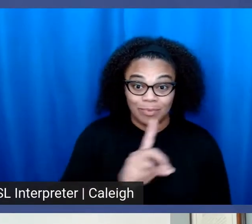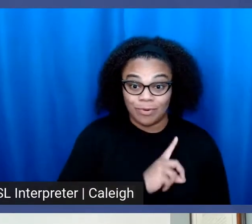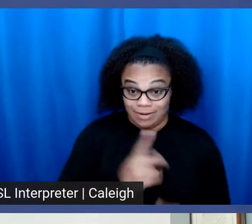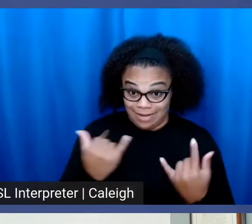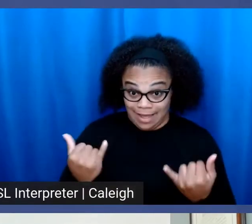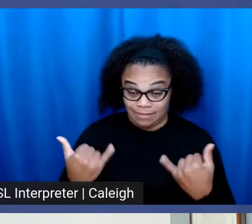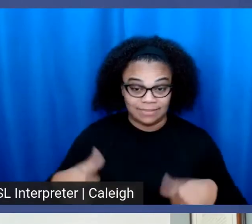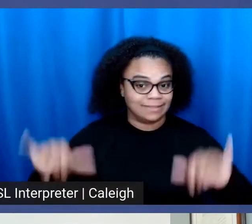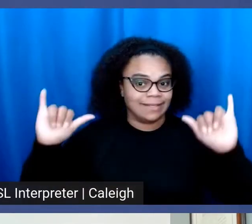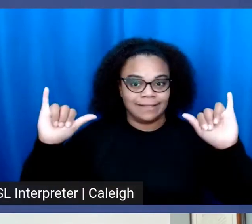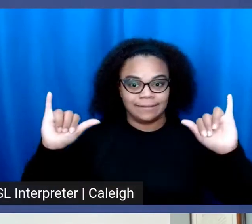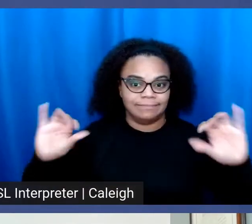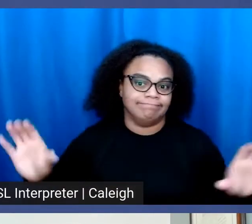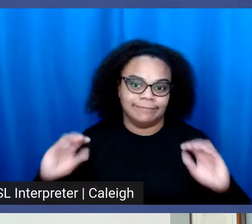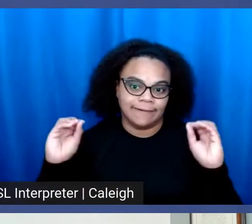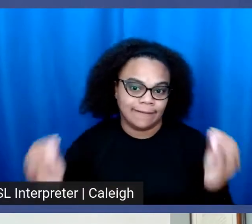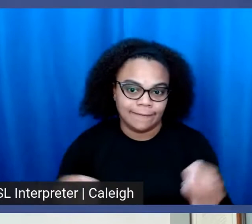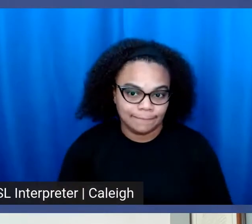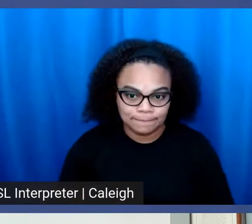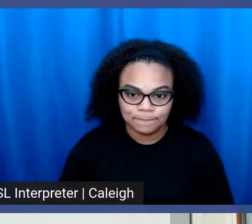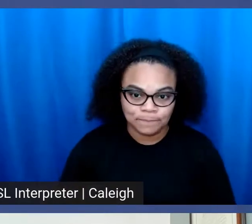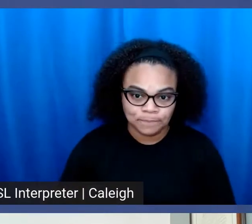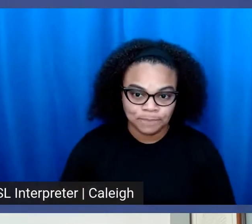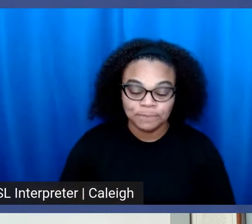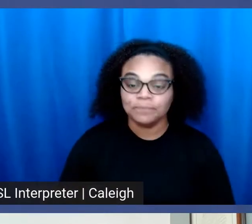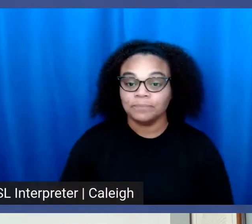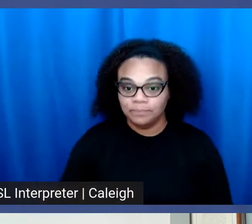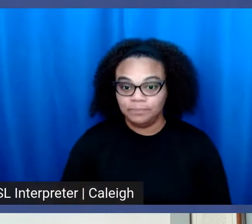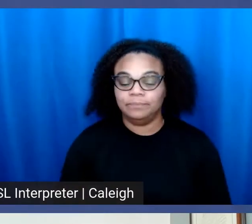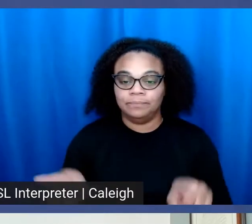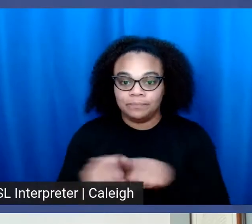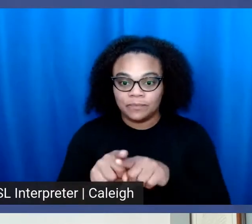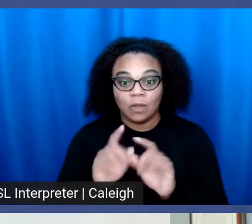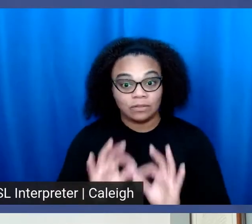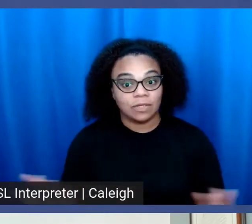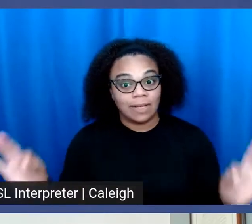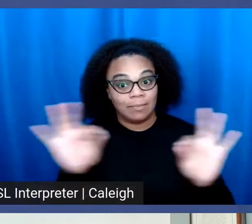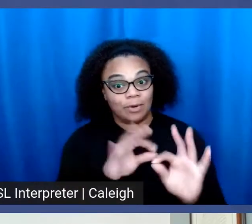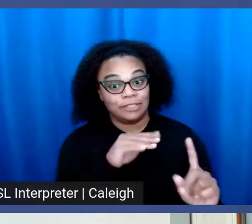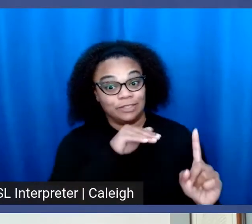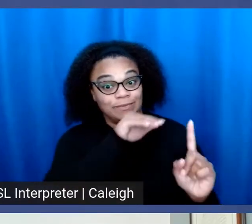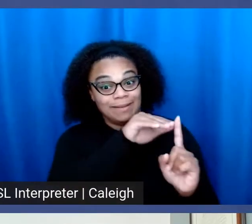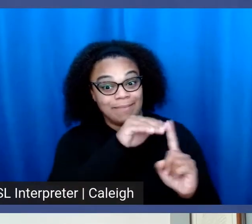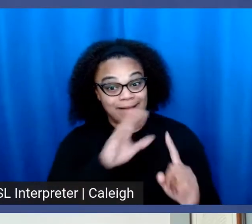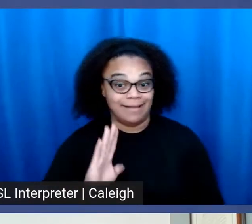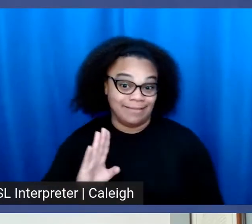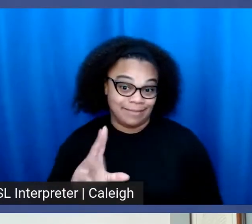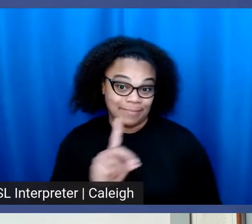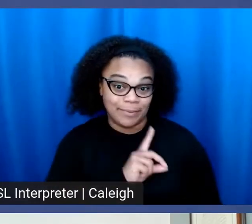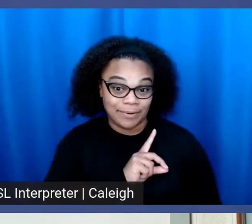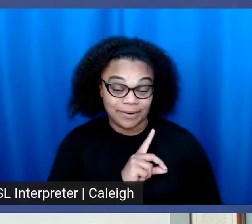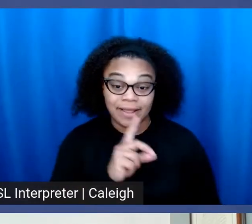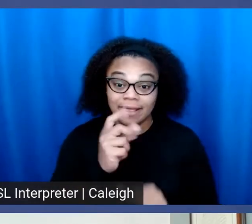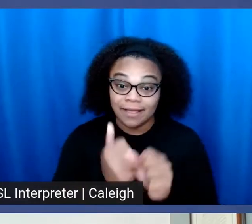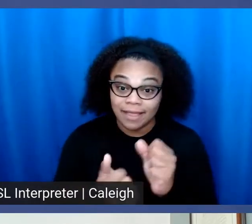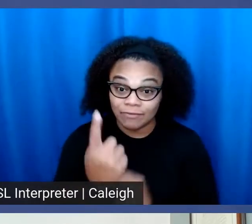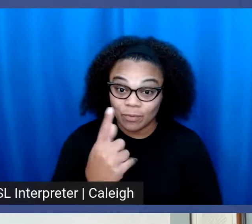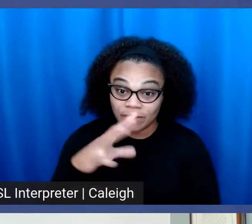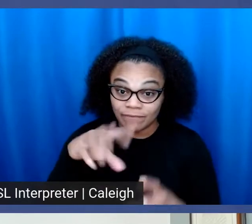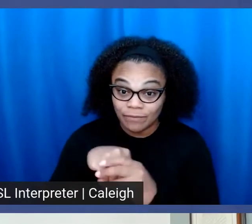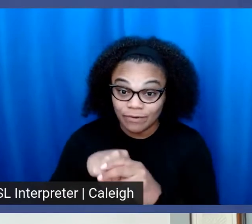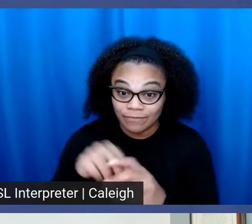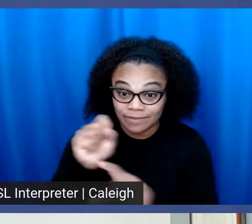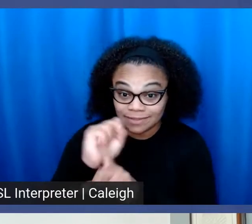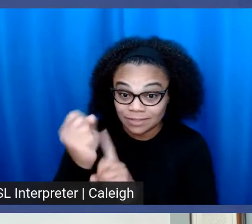done anything. It's also important to remind the board that everyone involved in this situation is